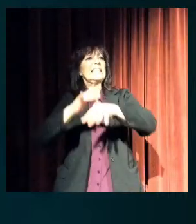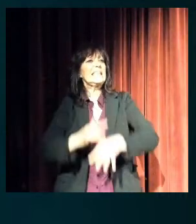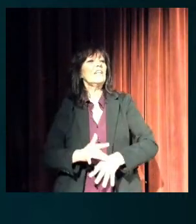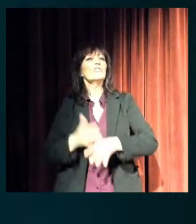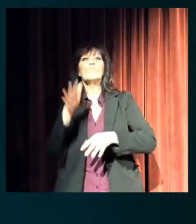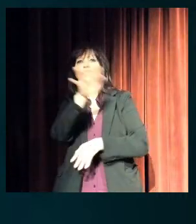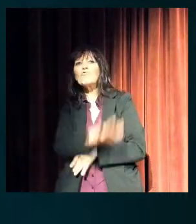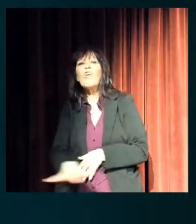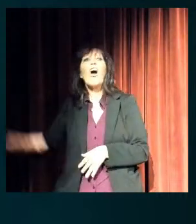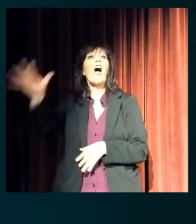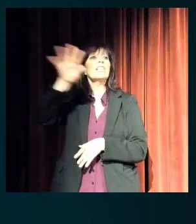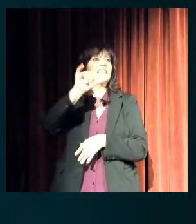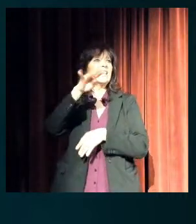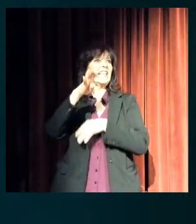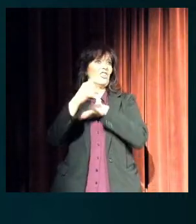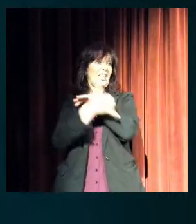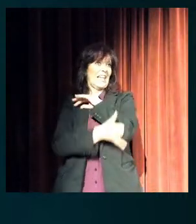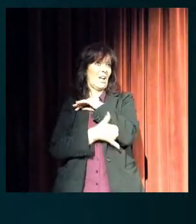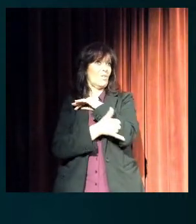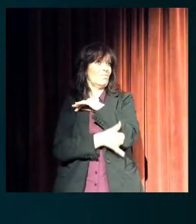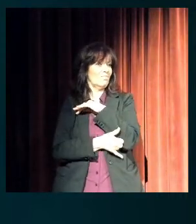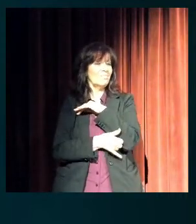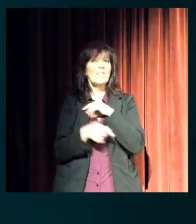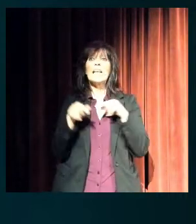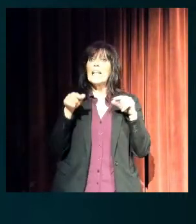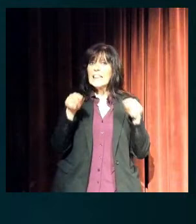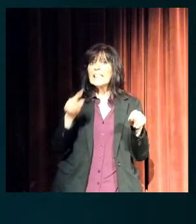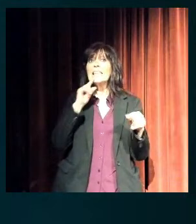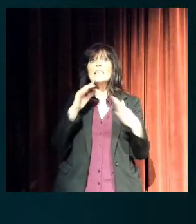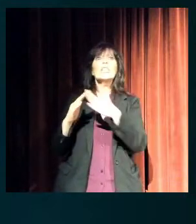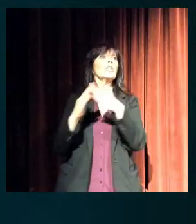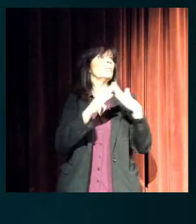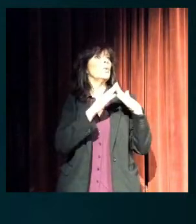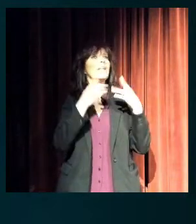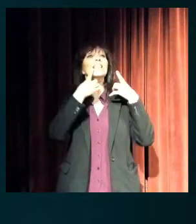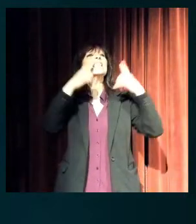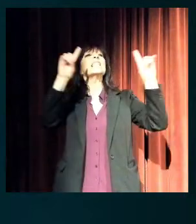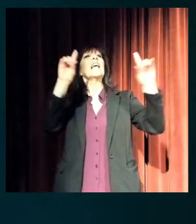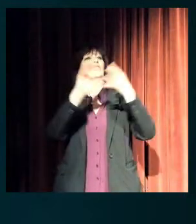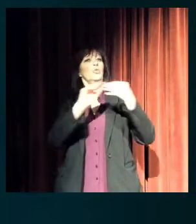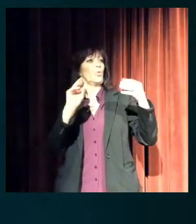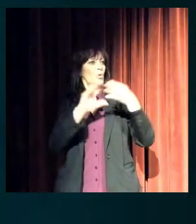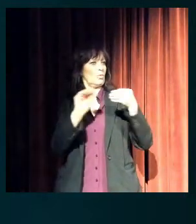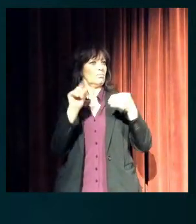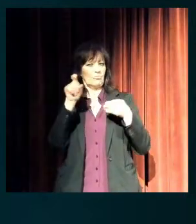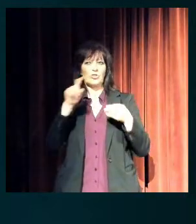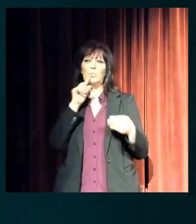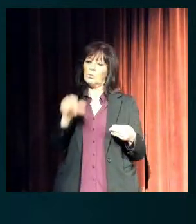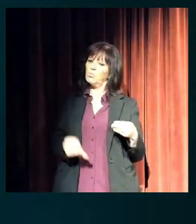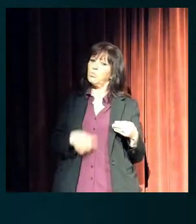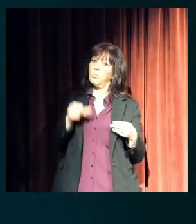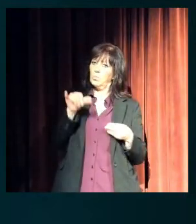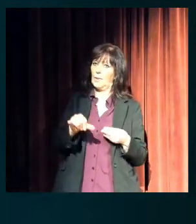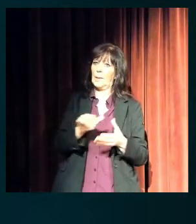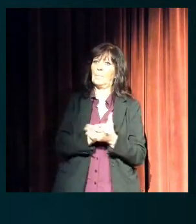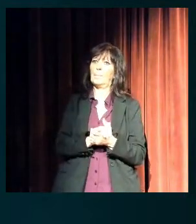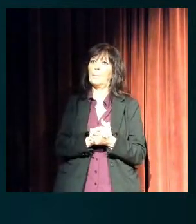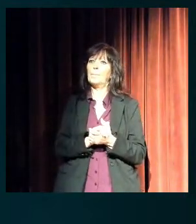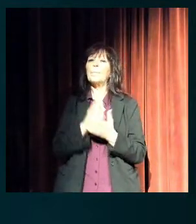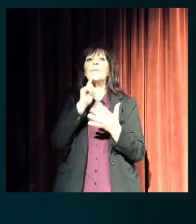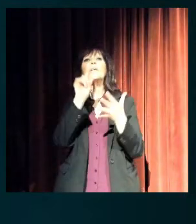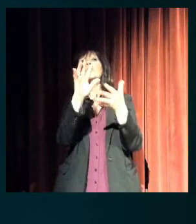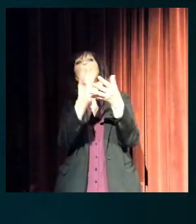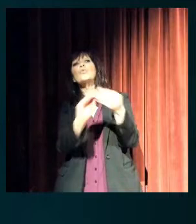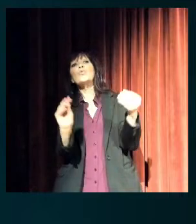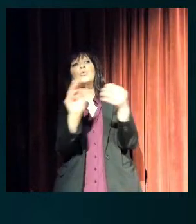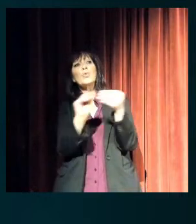the entire Erie County system. This is a community success story that we should all be proud of. It's a